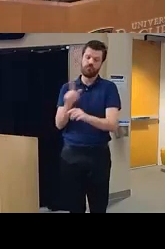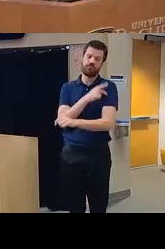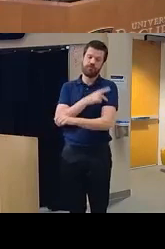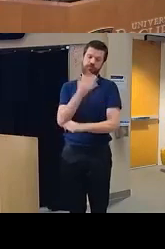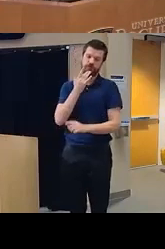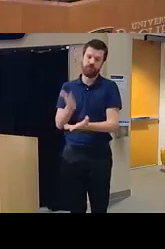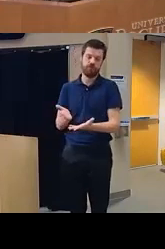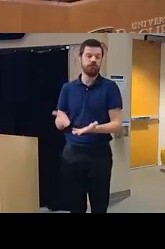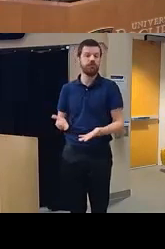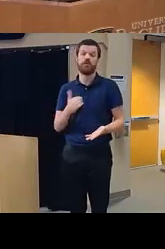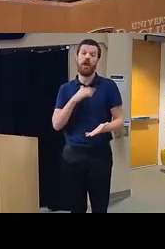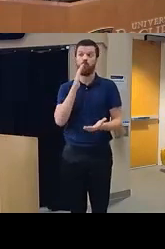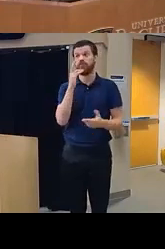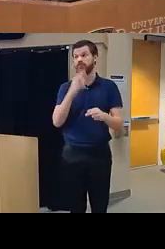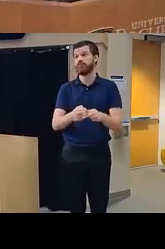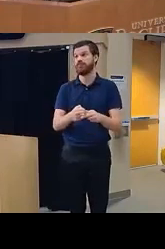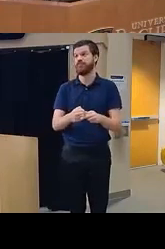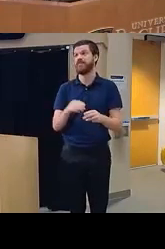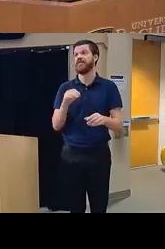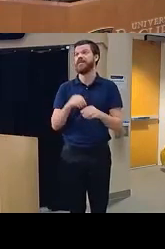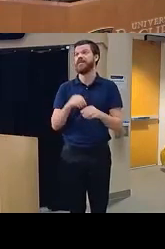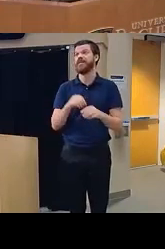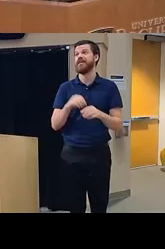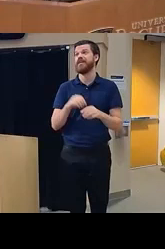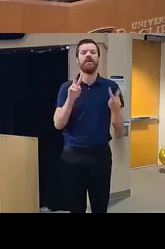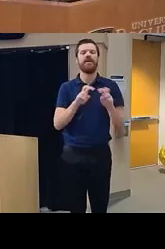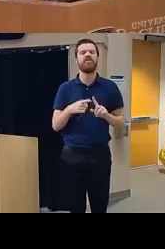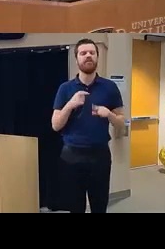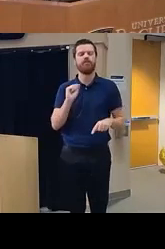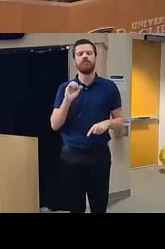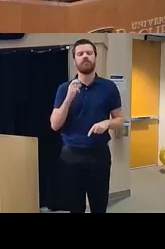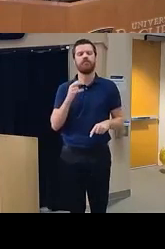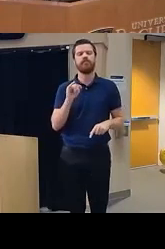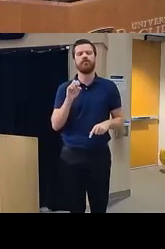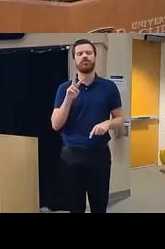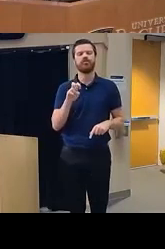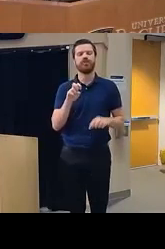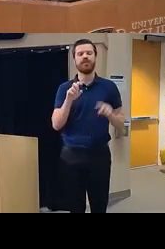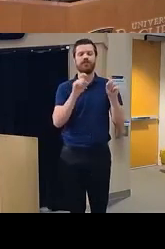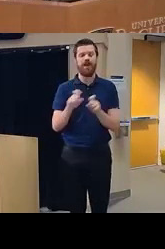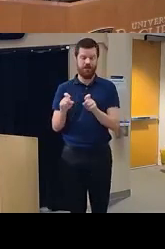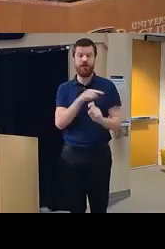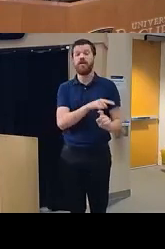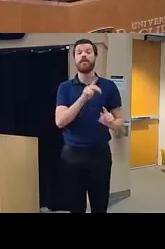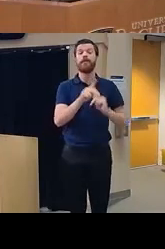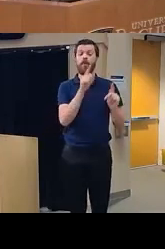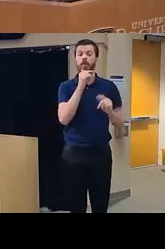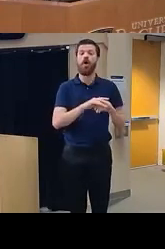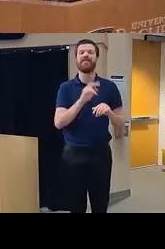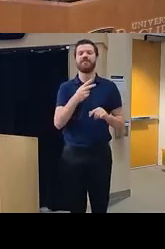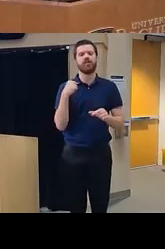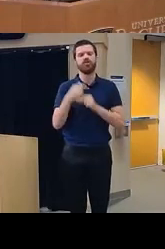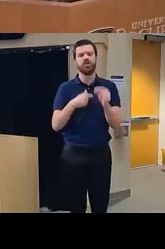will say, I mean, for what it's worth, in the sub-analyses, like for example, from the ACHIEVE trial, if you look at the people who are on second